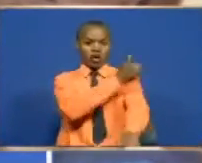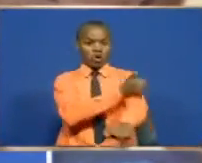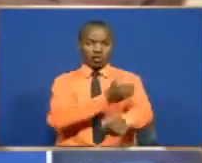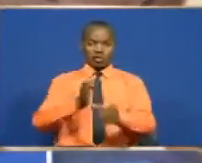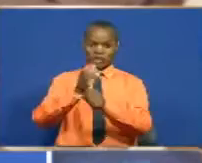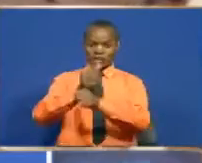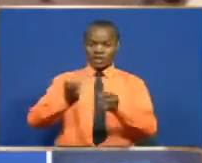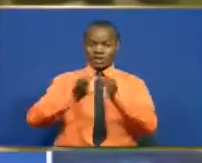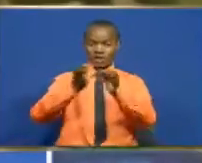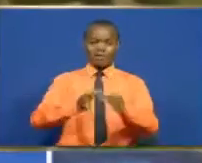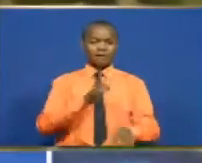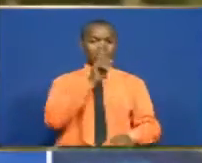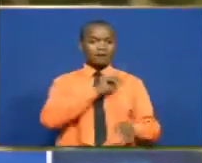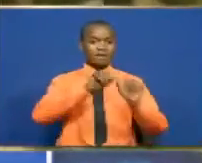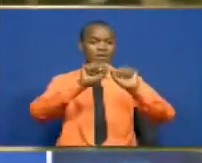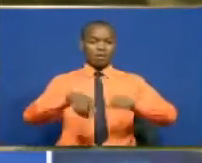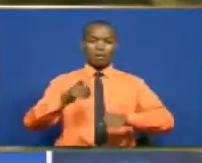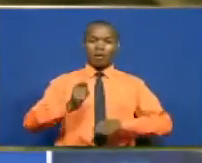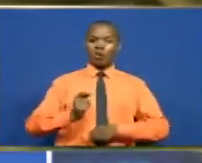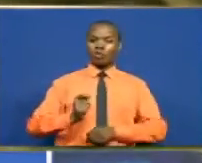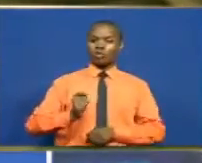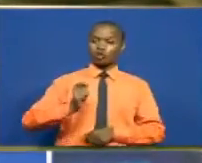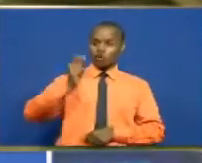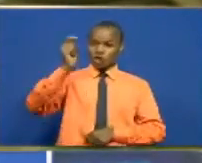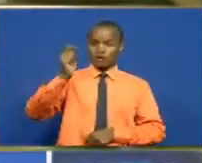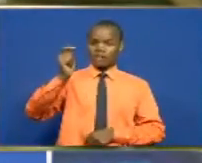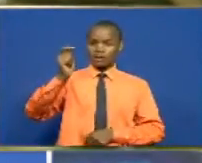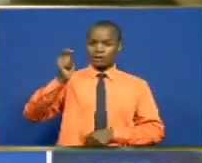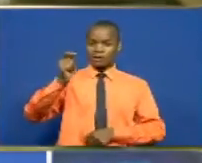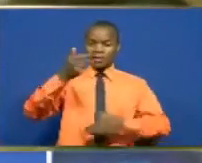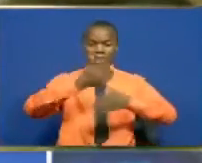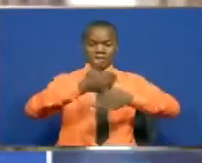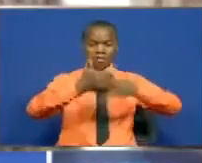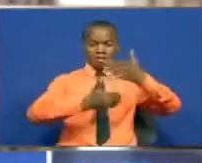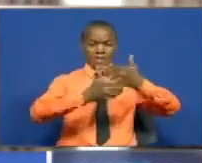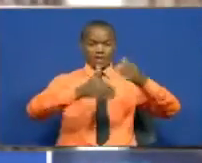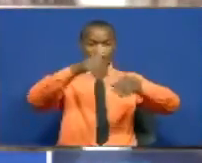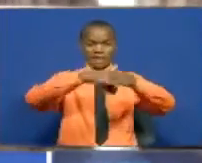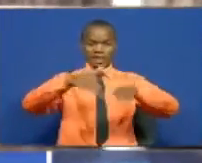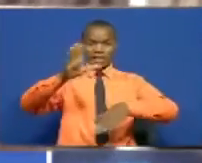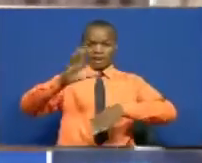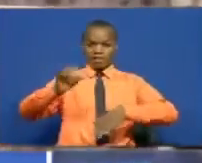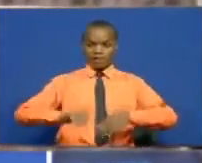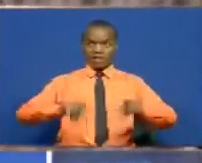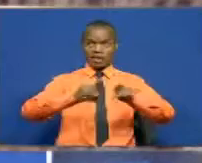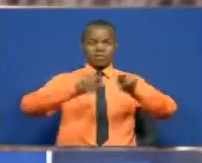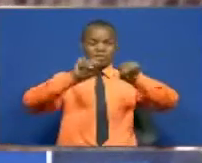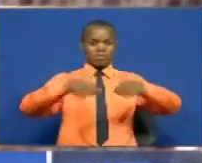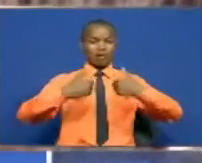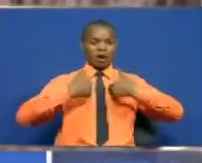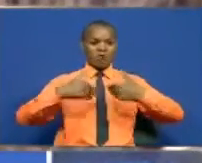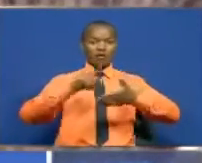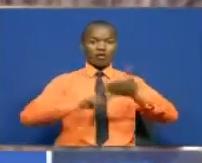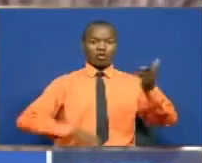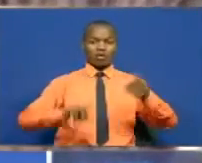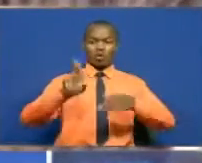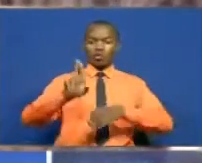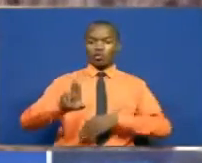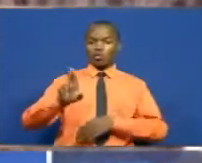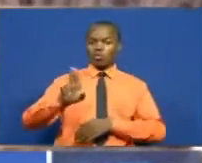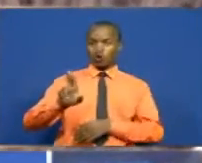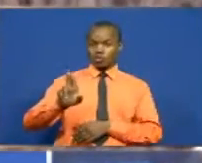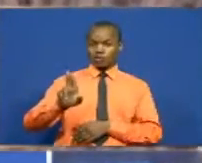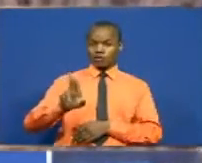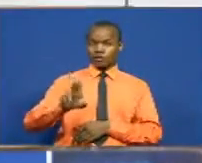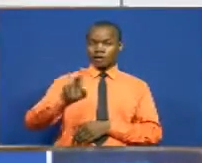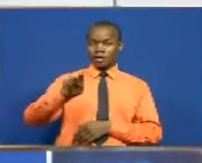If completed, it will be the tallest building in Africa and will house a devolution museum known as the Uhuru Kenyatta Devolution Museum